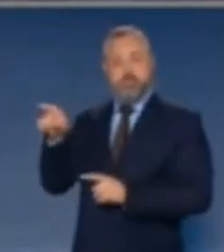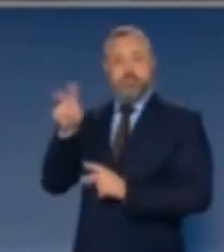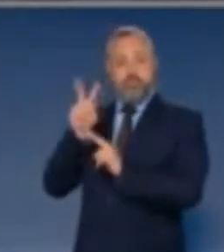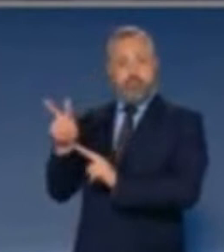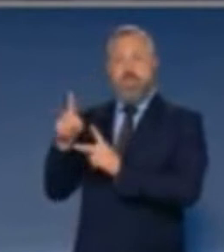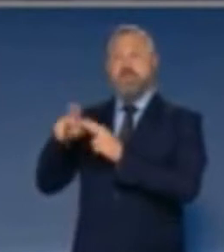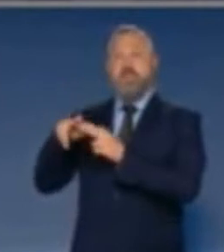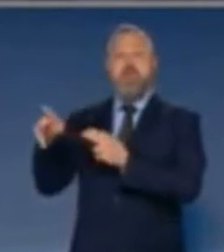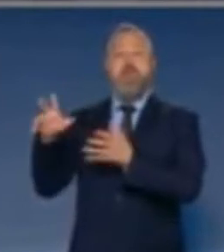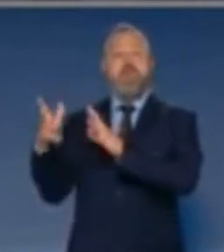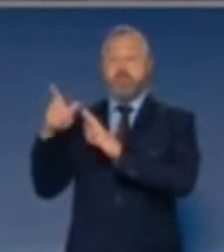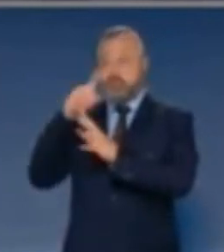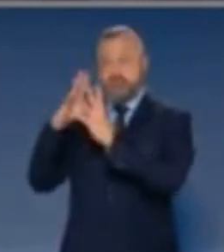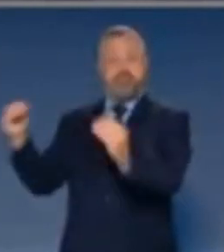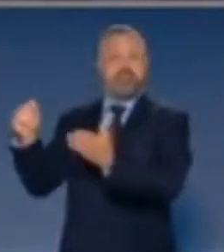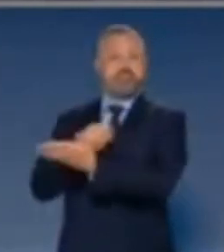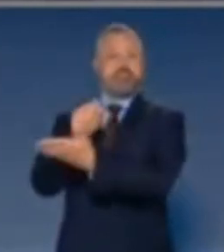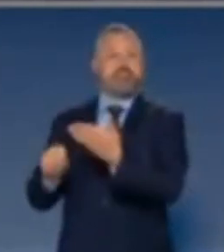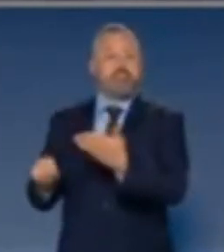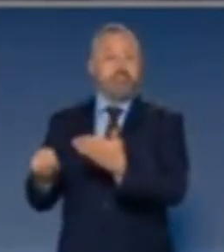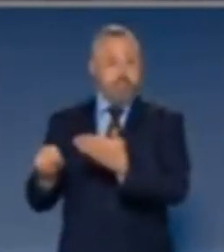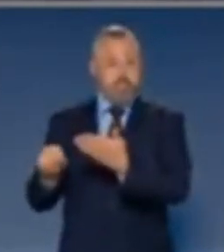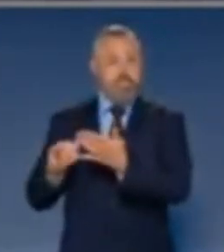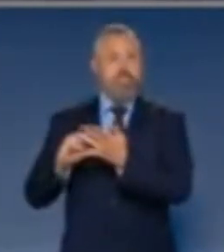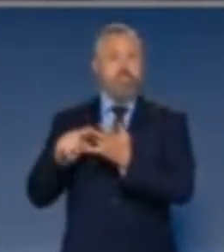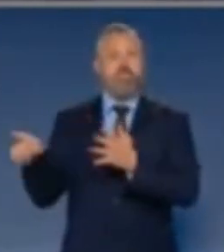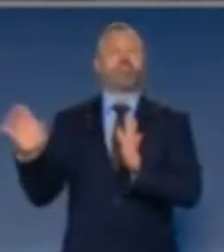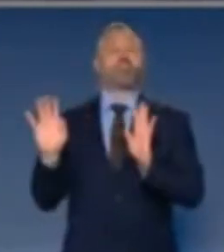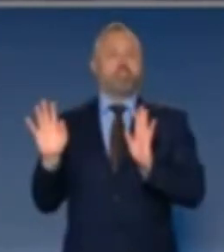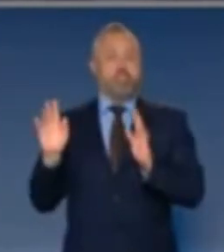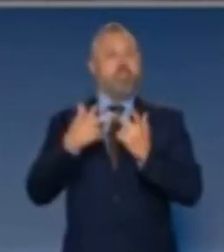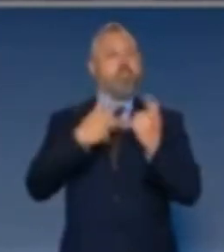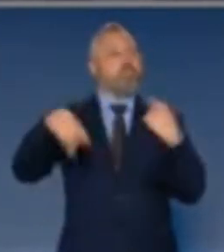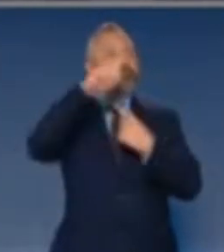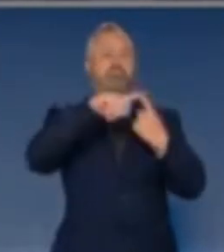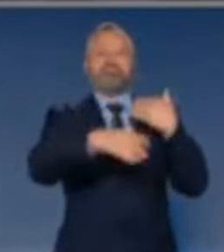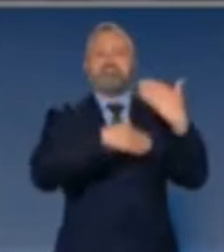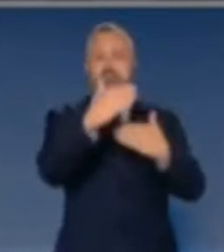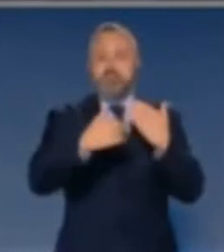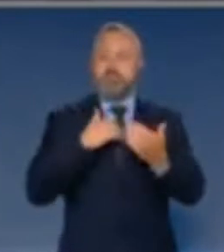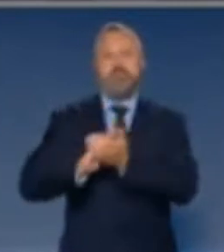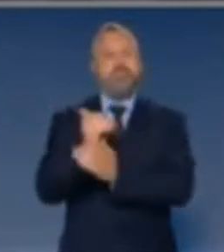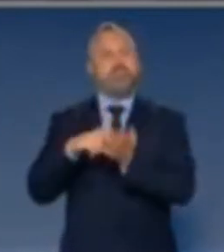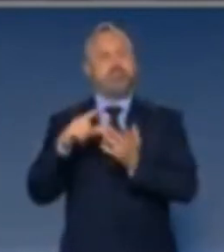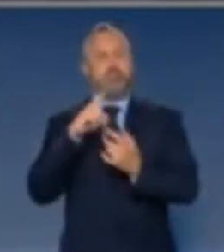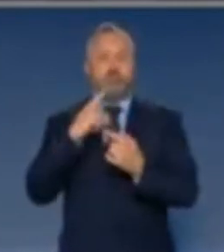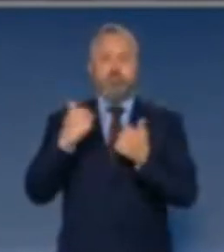around the country, the program is proceeding, and we're delighted at those figures, which will continue to